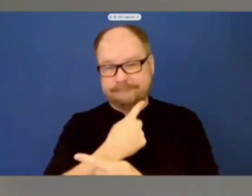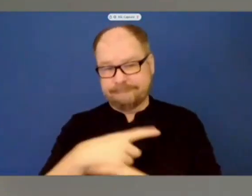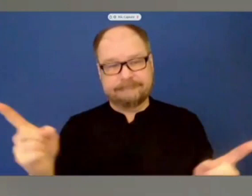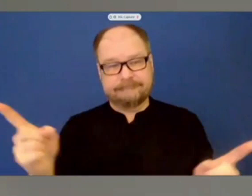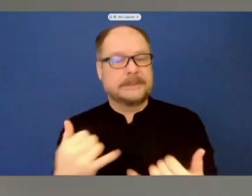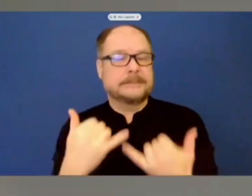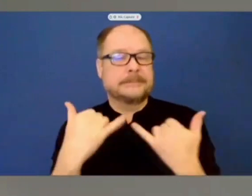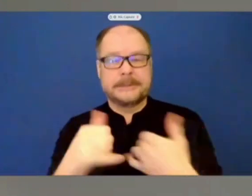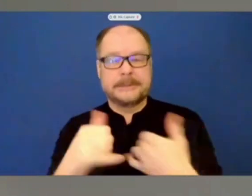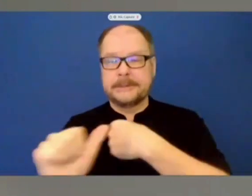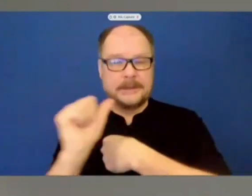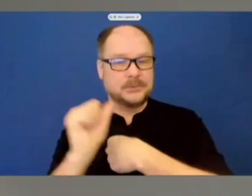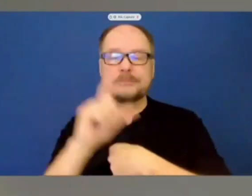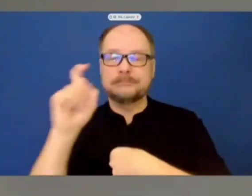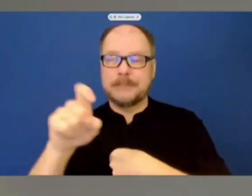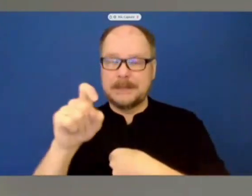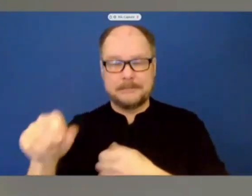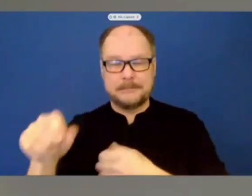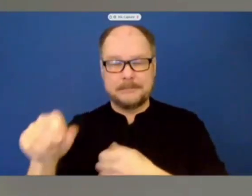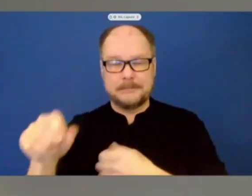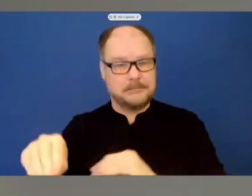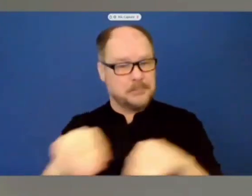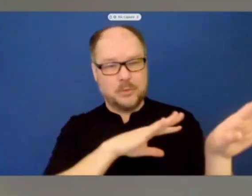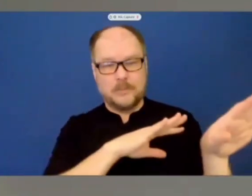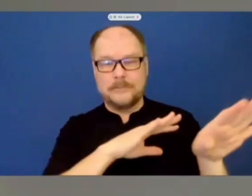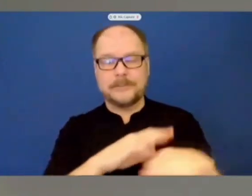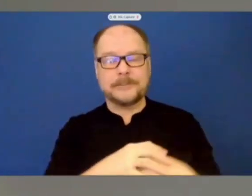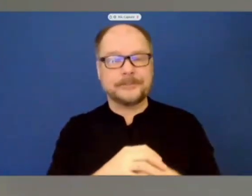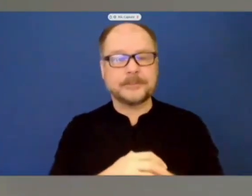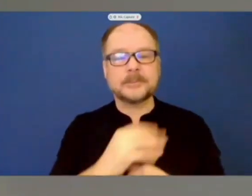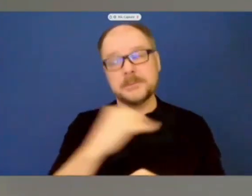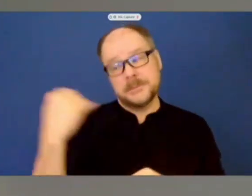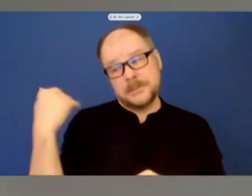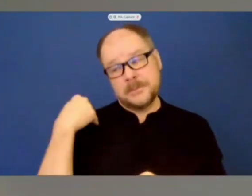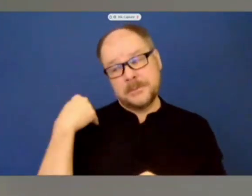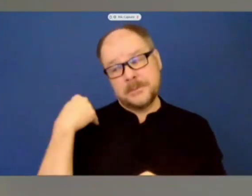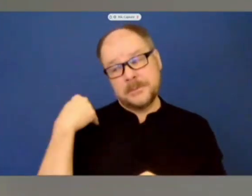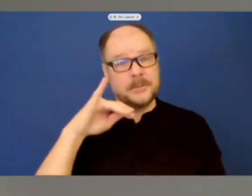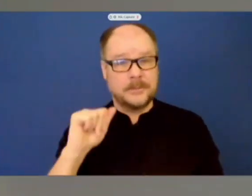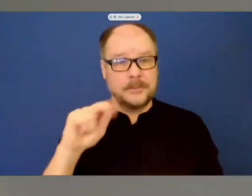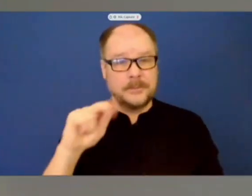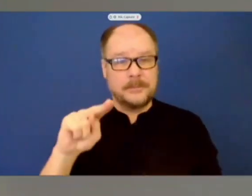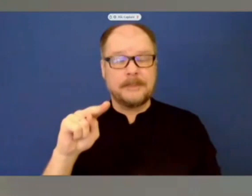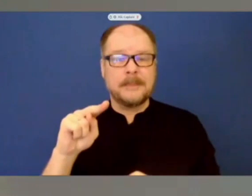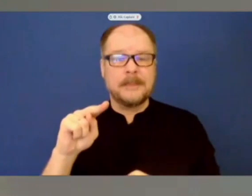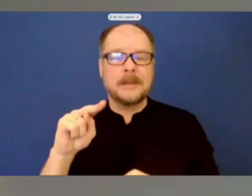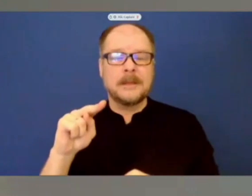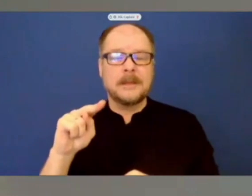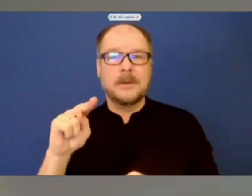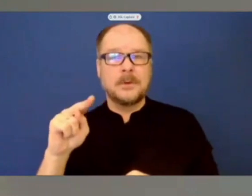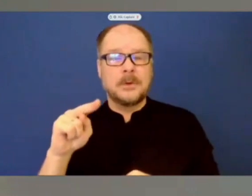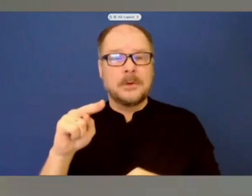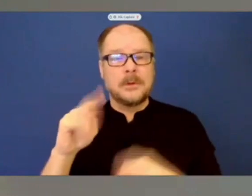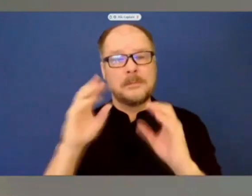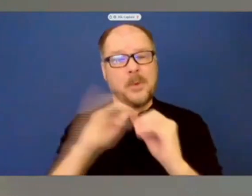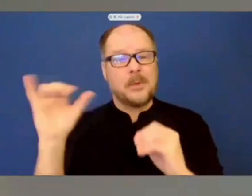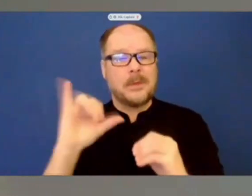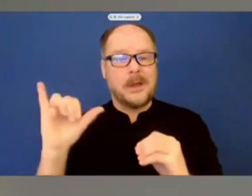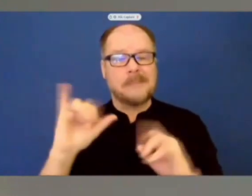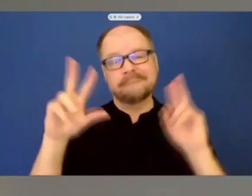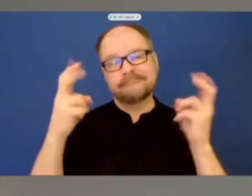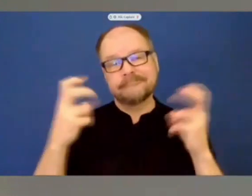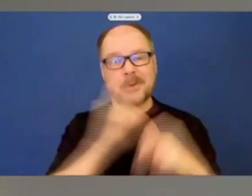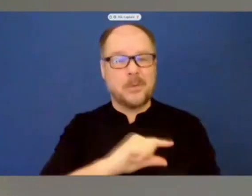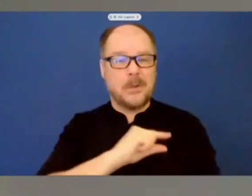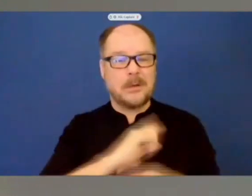So what we recognized earlier in January was more of a quality of life issue, people living